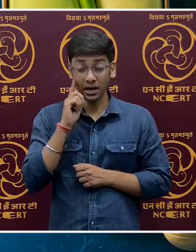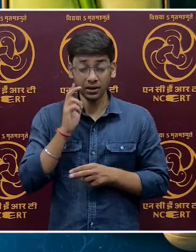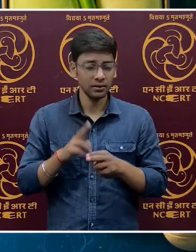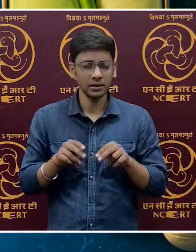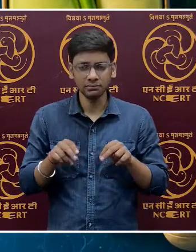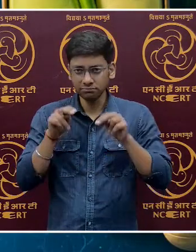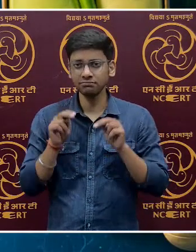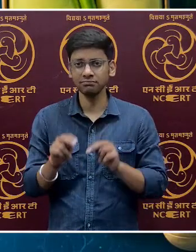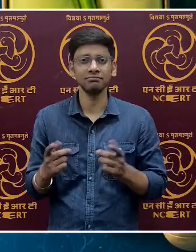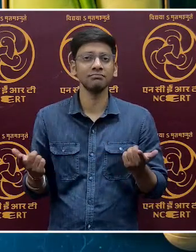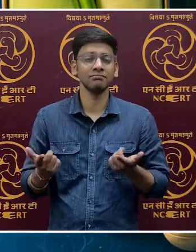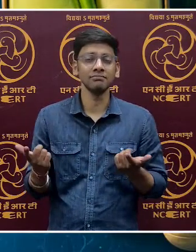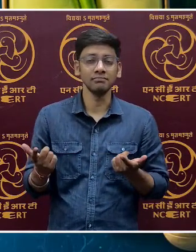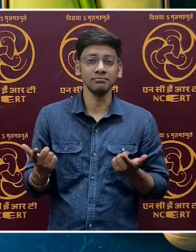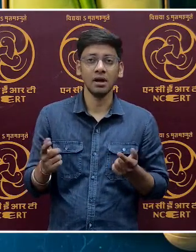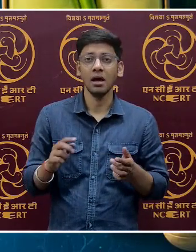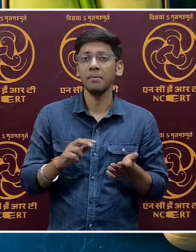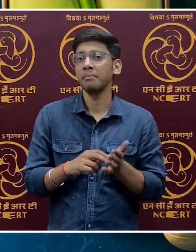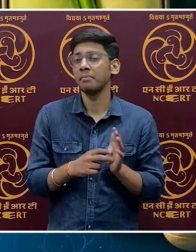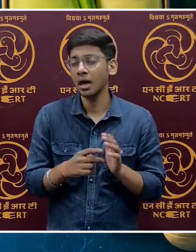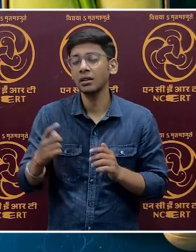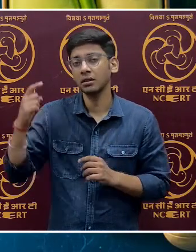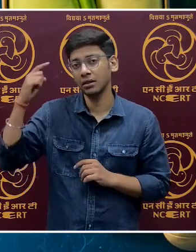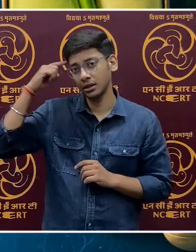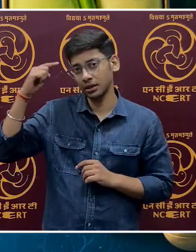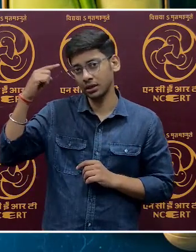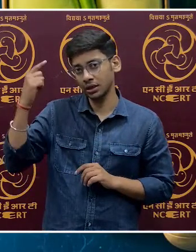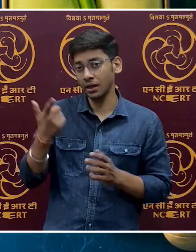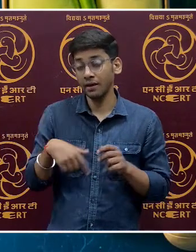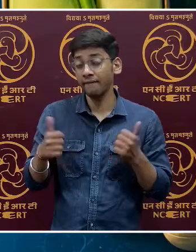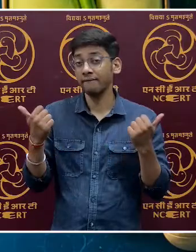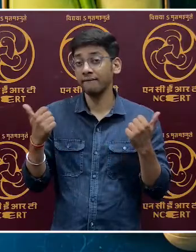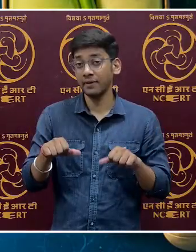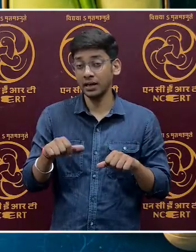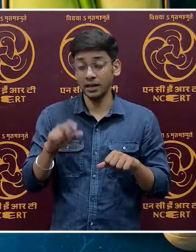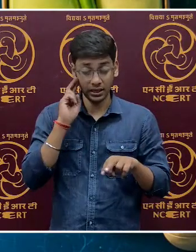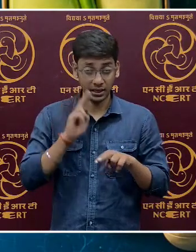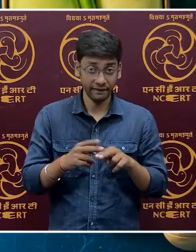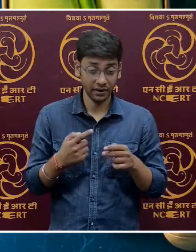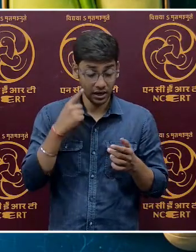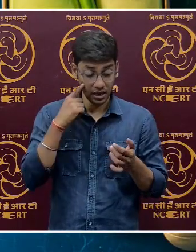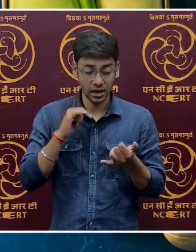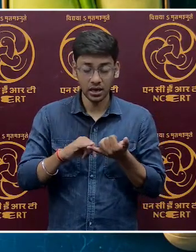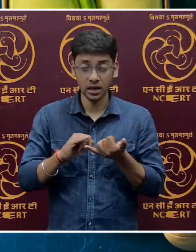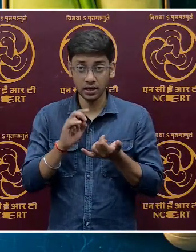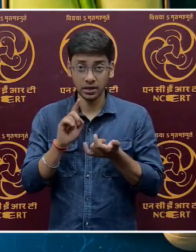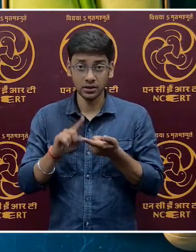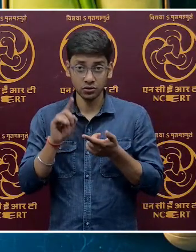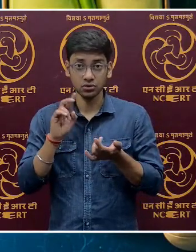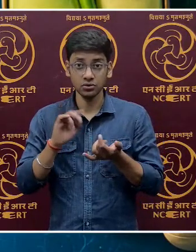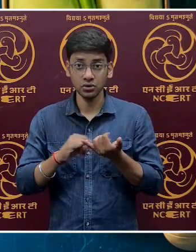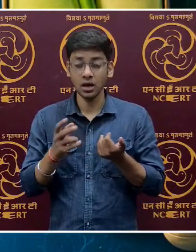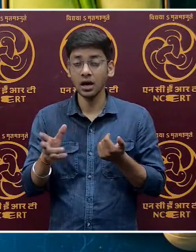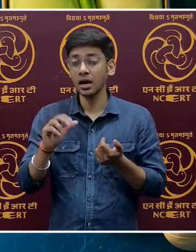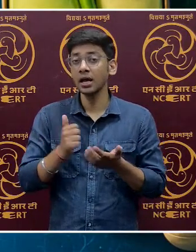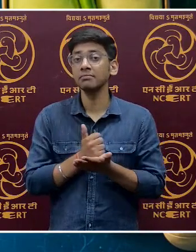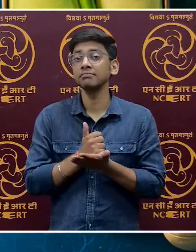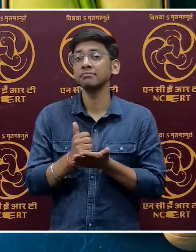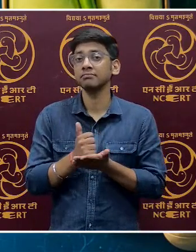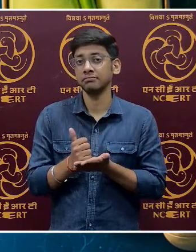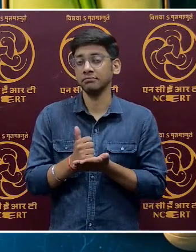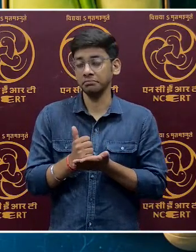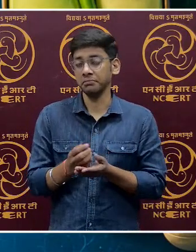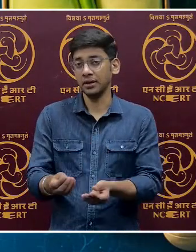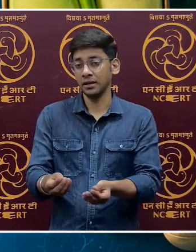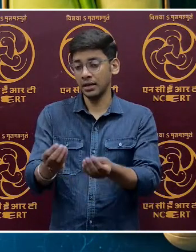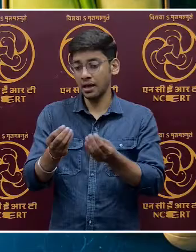a thought process, or no need to have a failure issue. Again we can start working and we can able to get that which